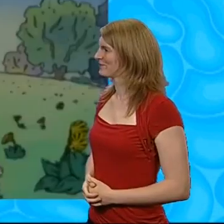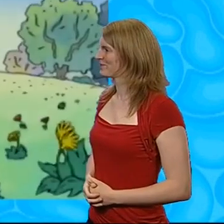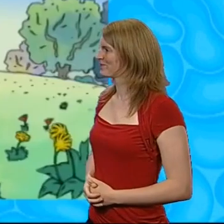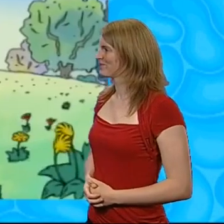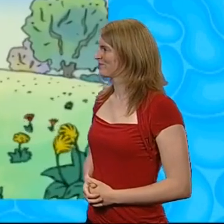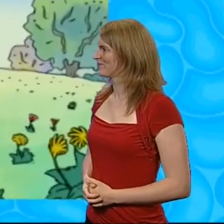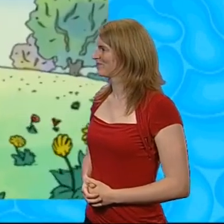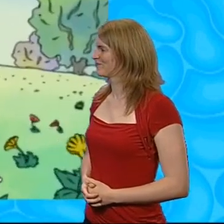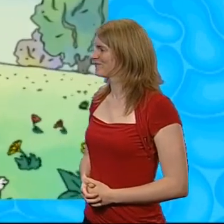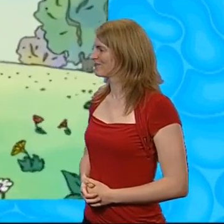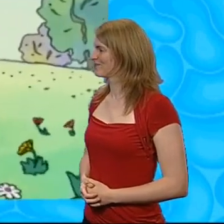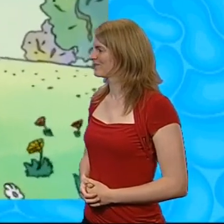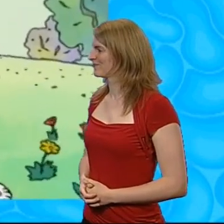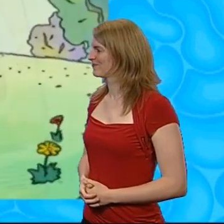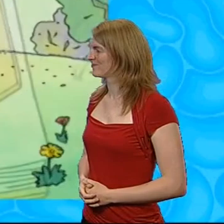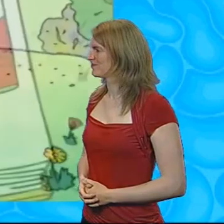I